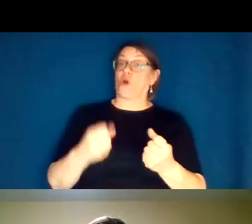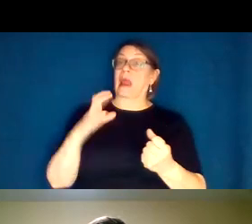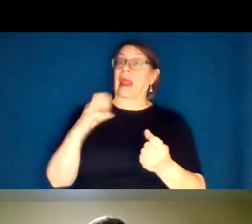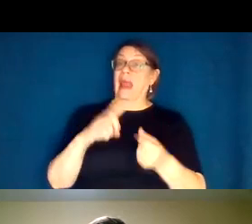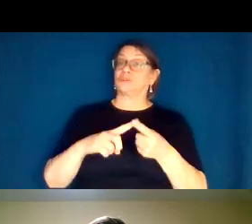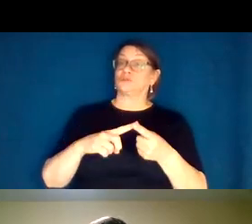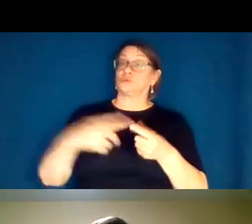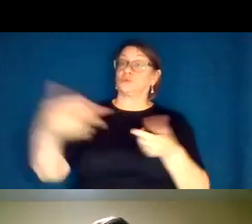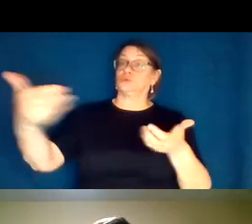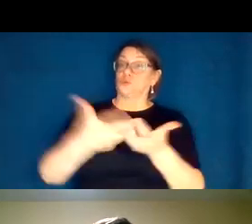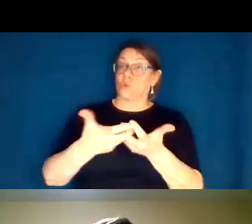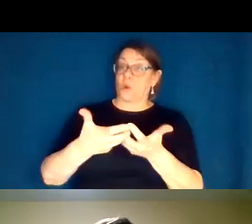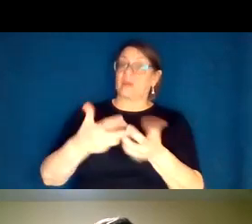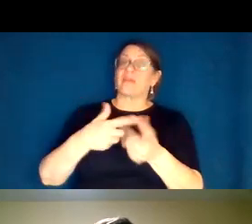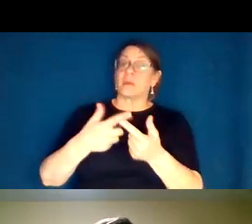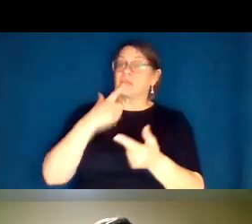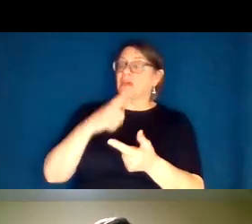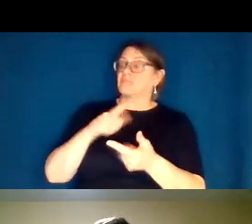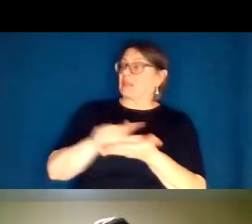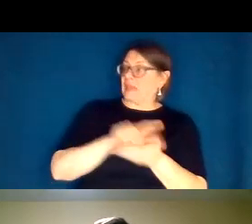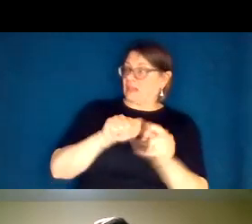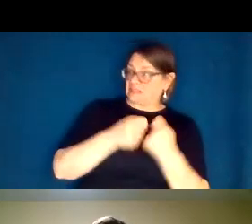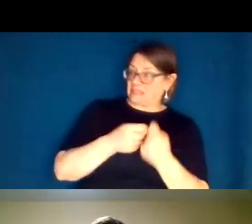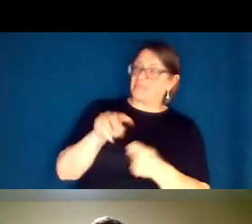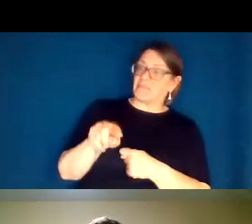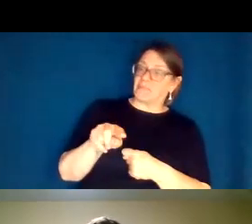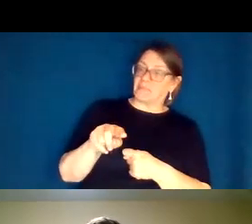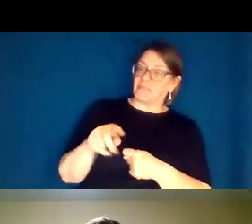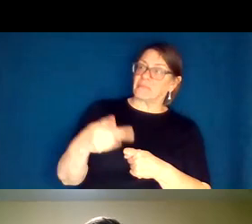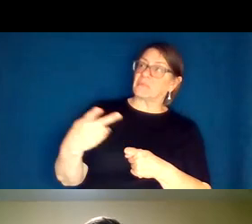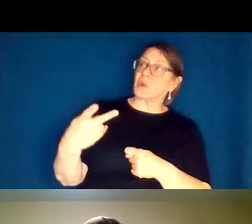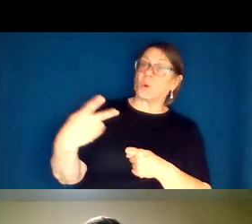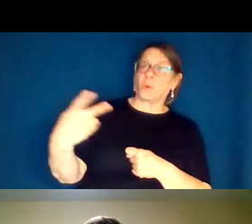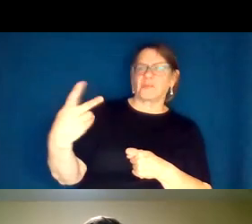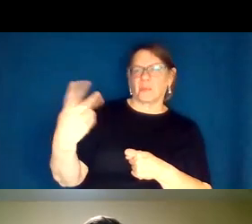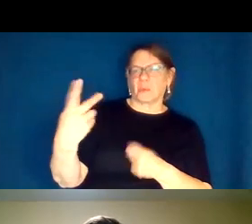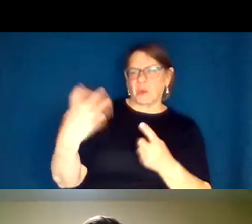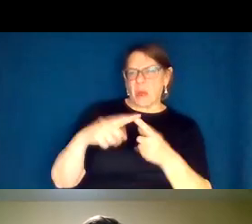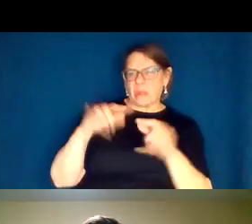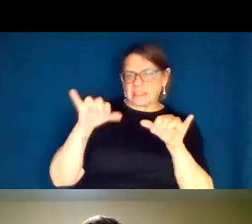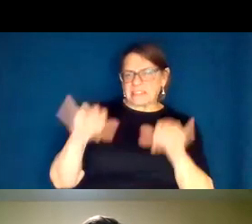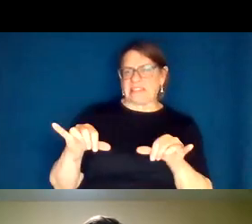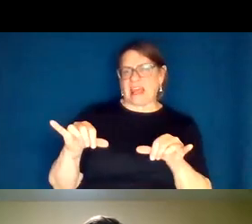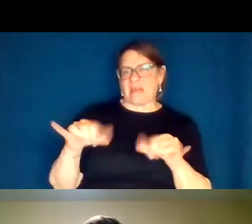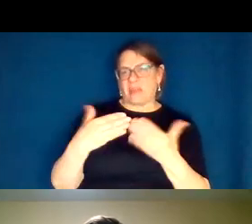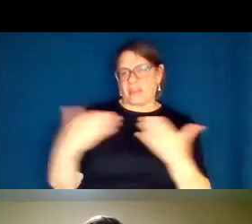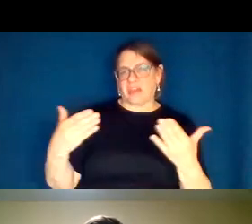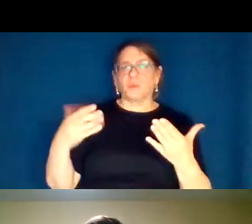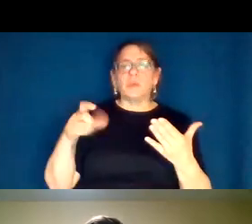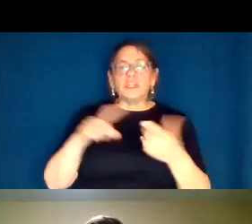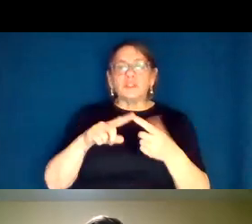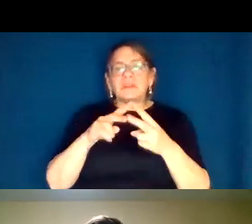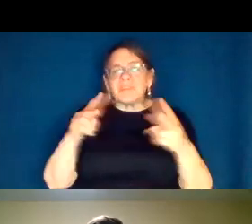legal teams to say, look, we all have the same intent here, which is to be really, really careful